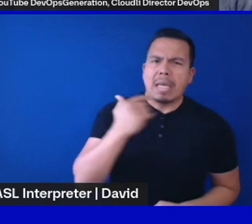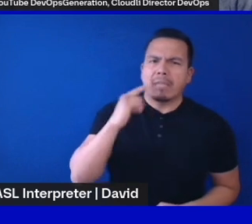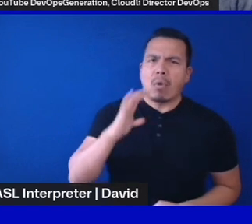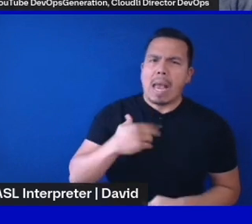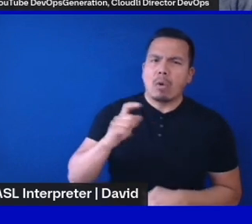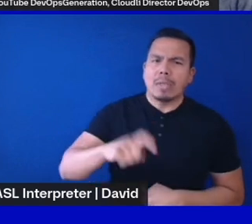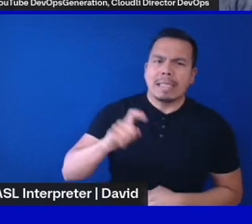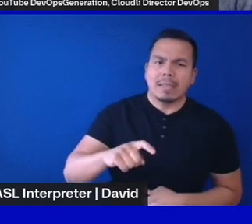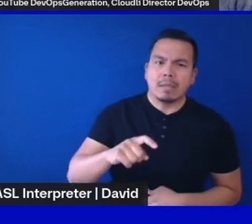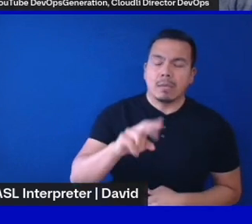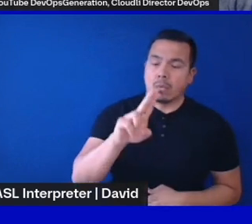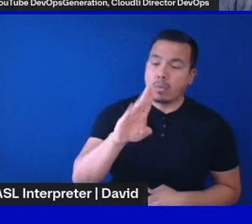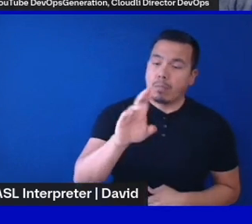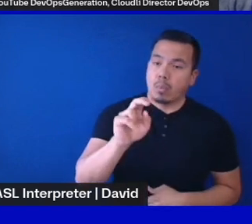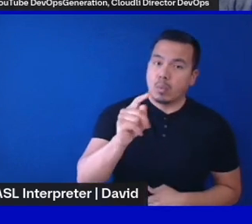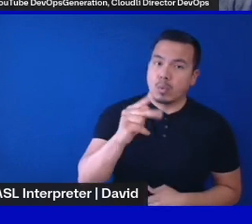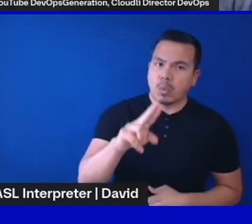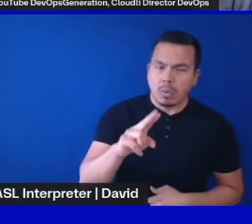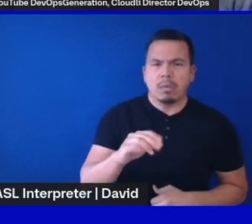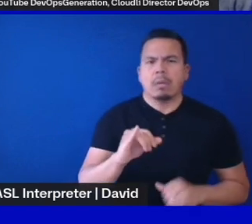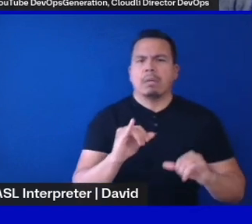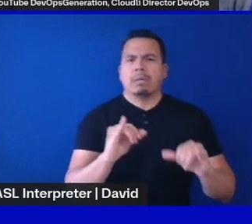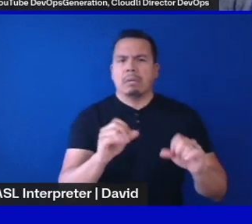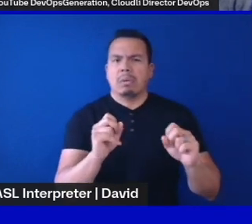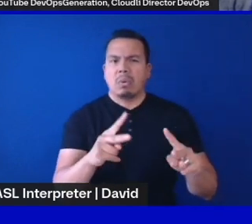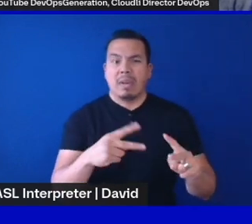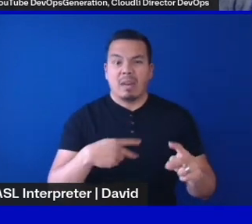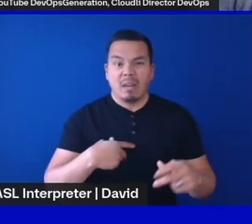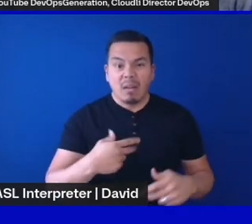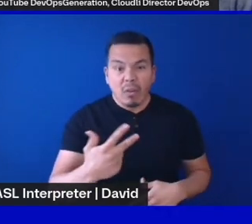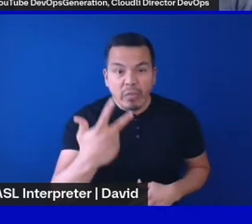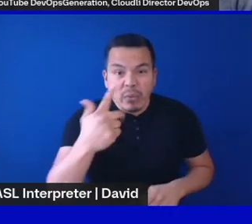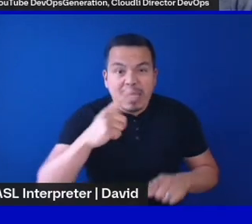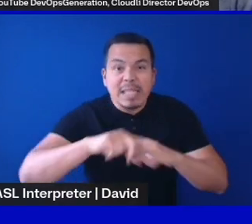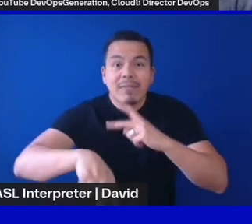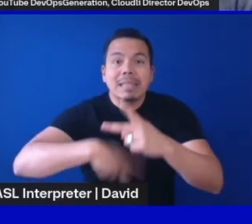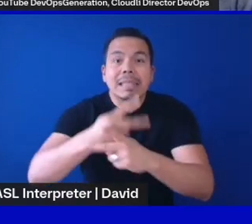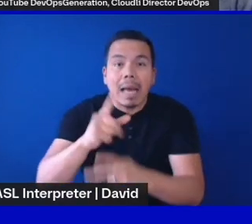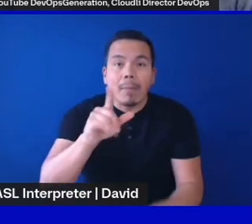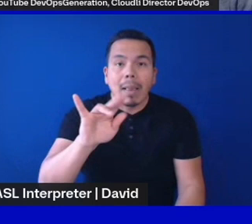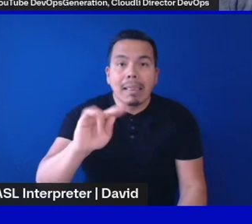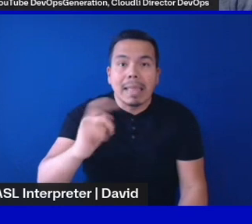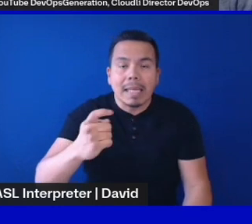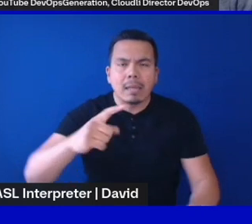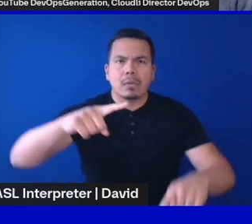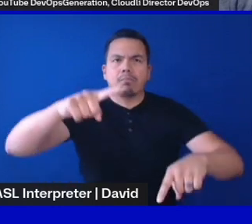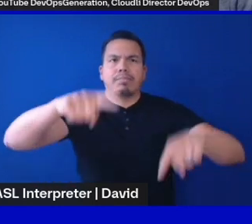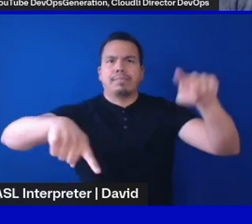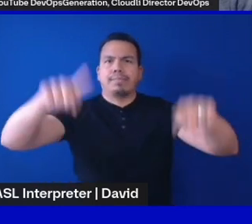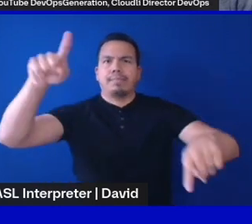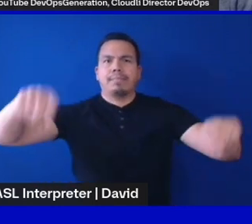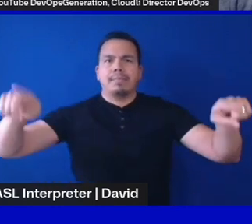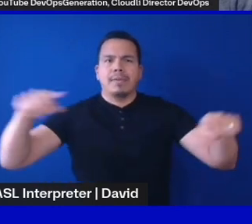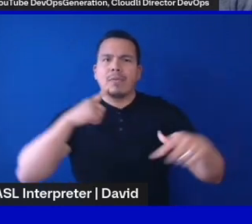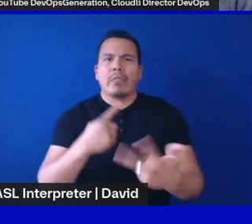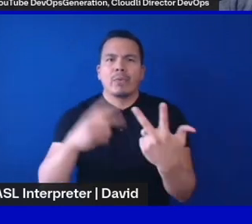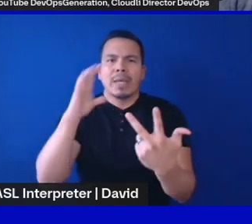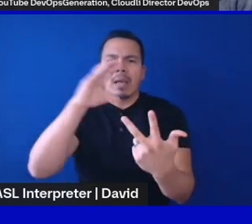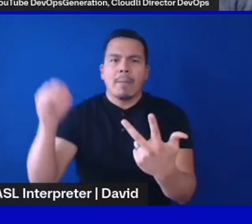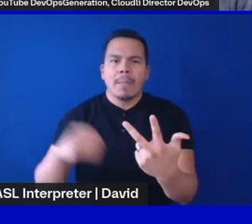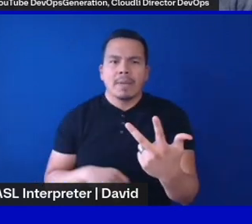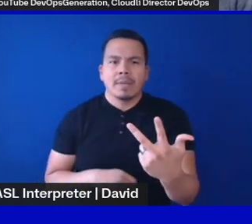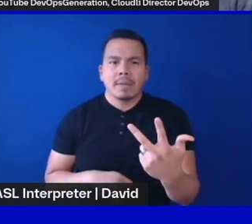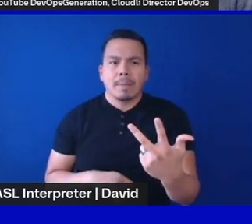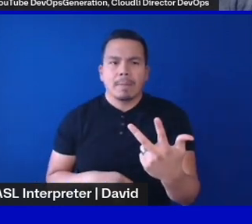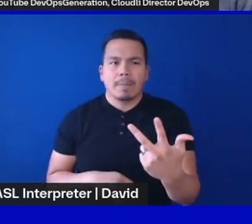I guess we have 3 different companies using 3 different distributions. So now there's some discord because these